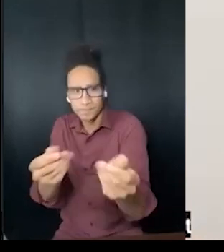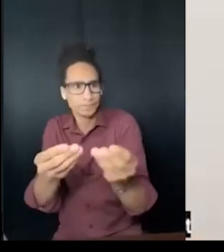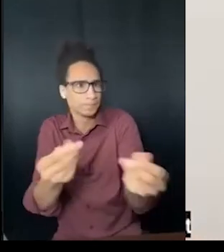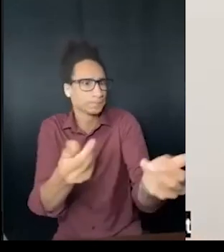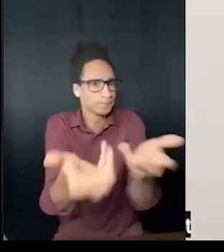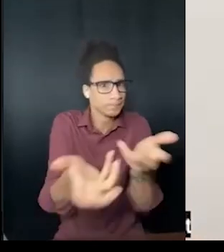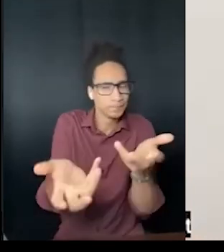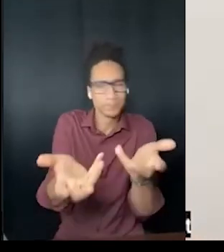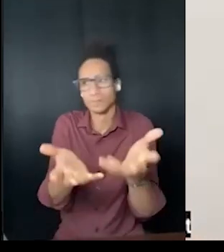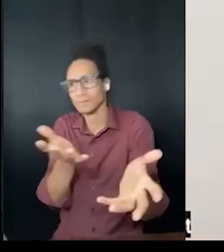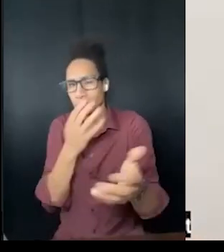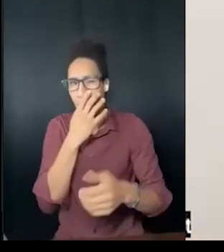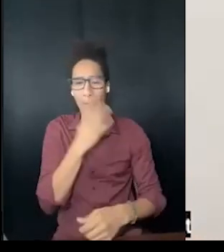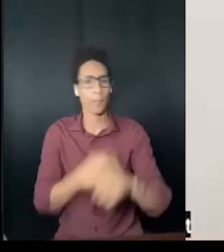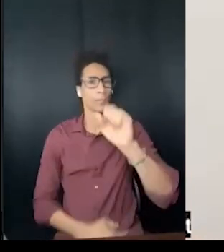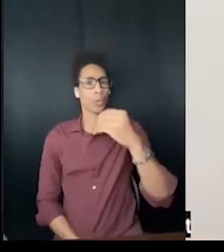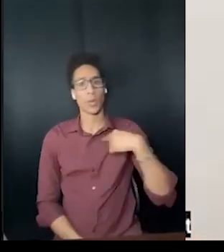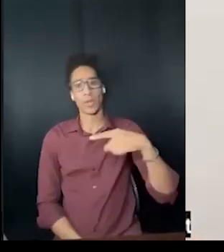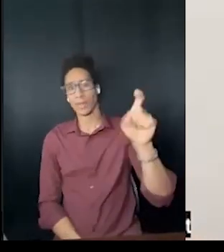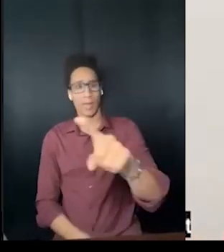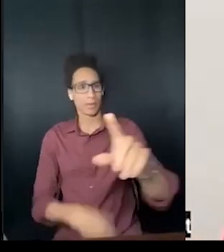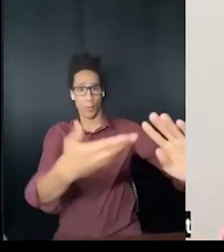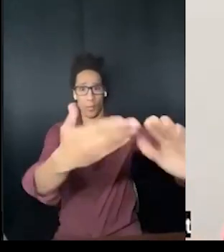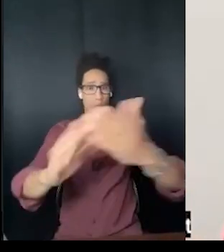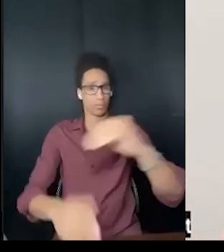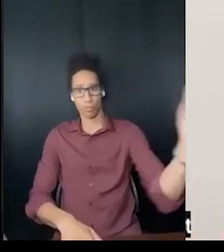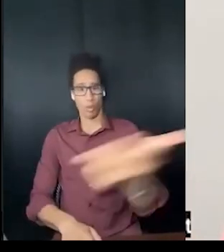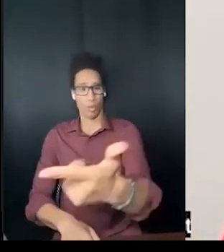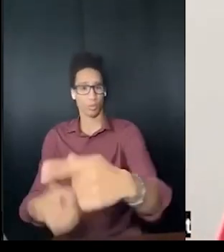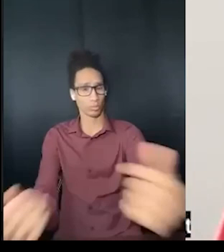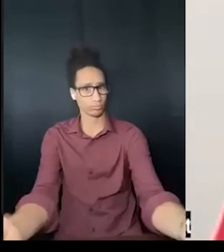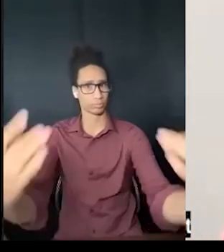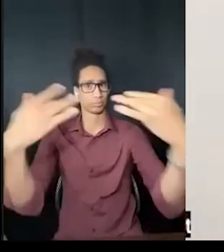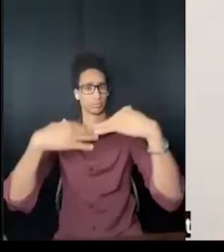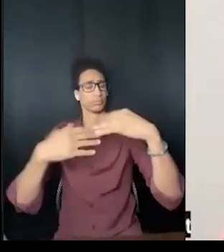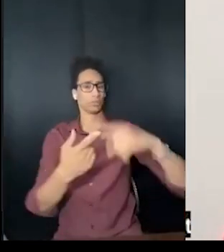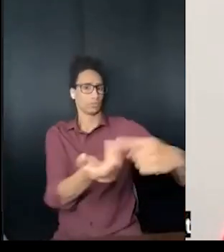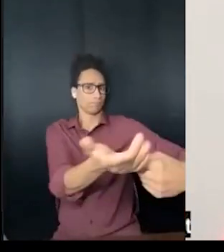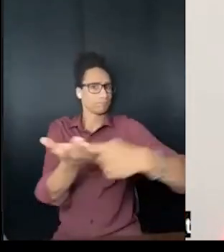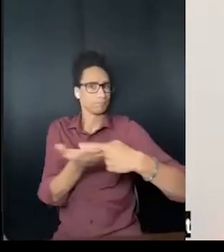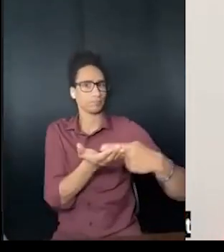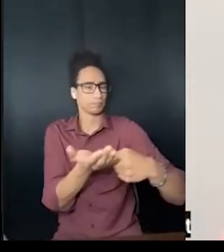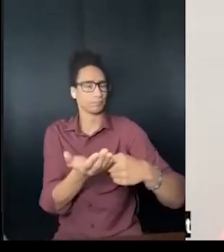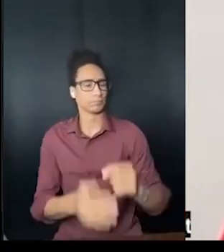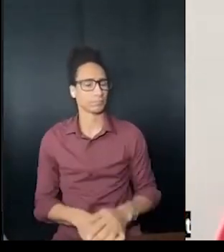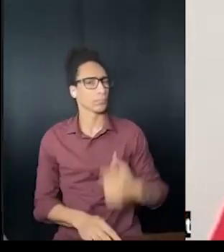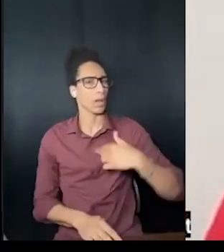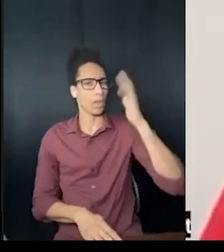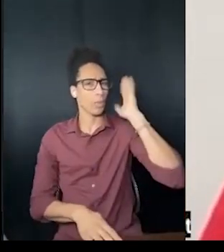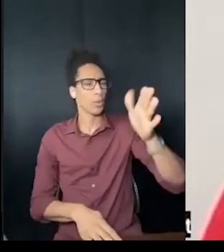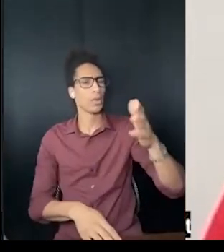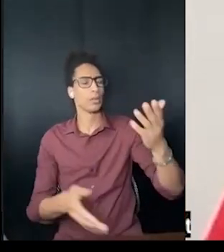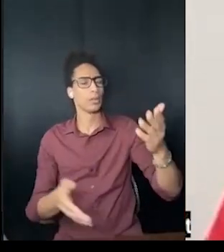conversation. And I have the honor of introducing them. So I'm going to take a moment to introduce